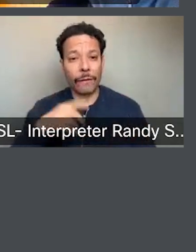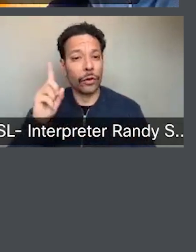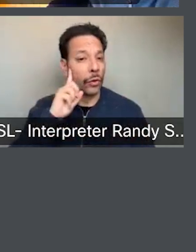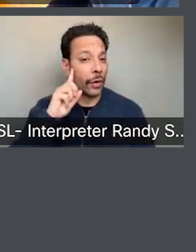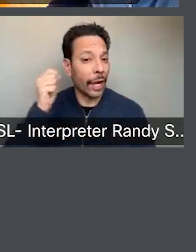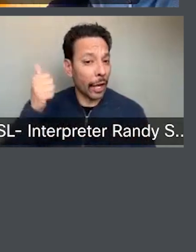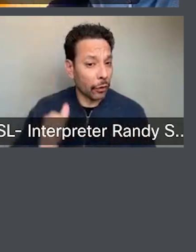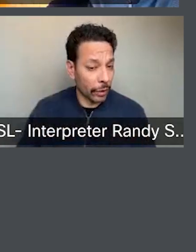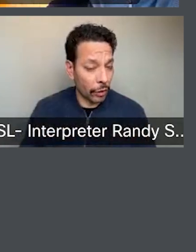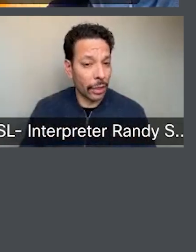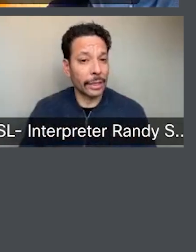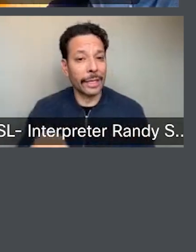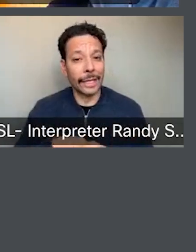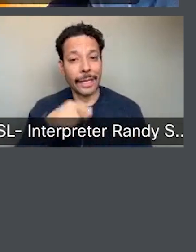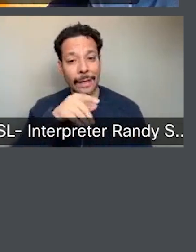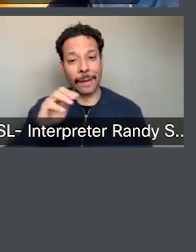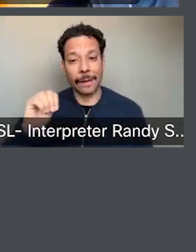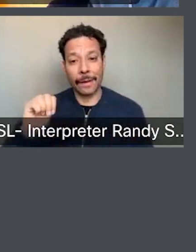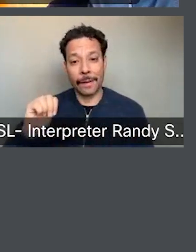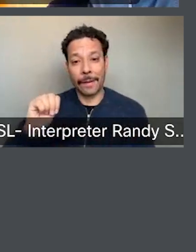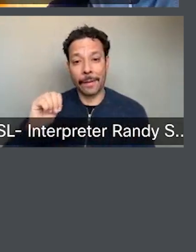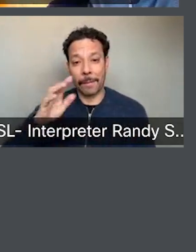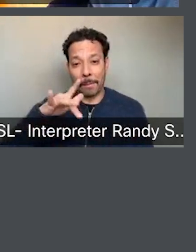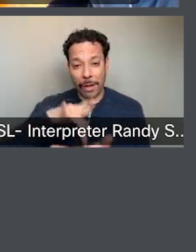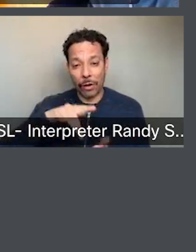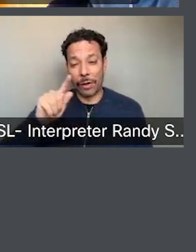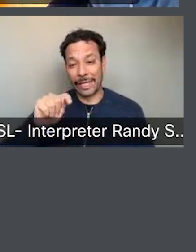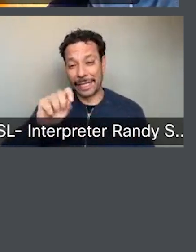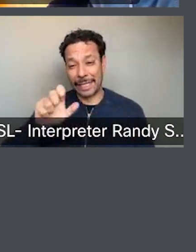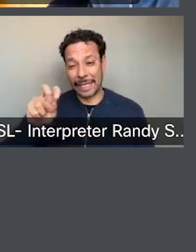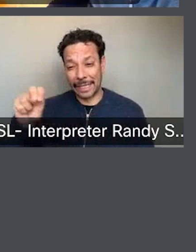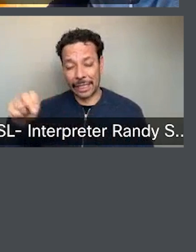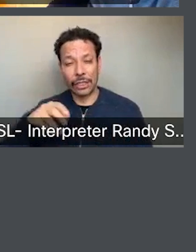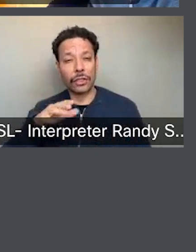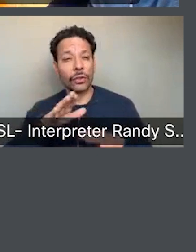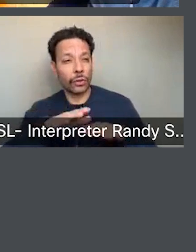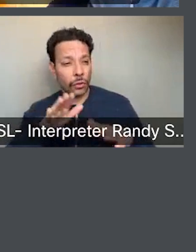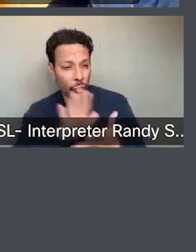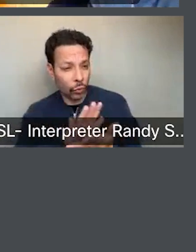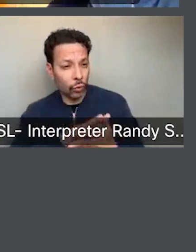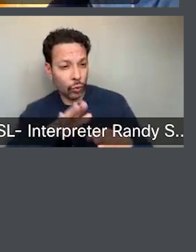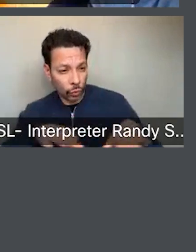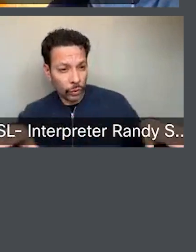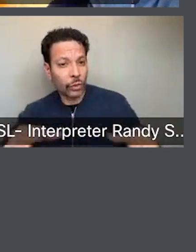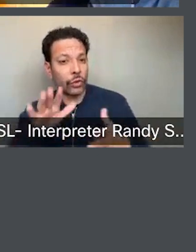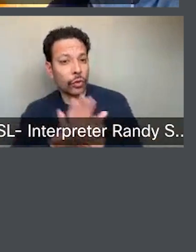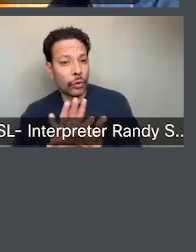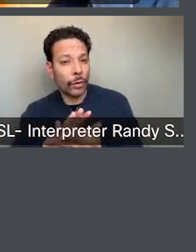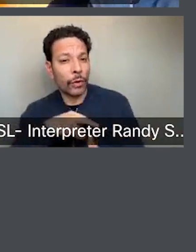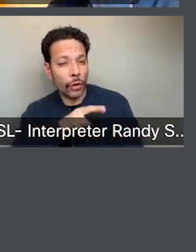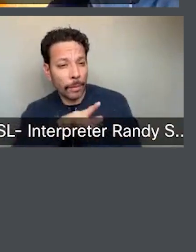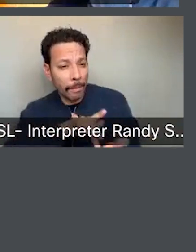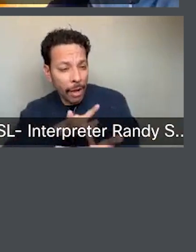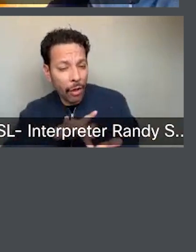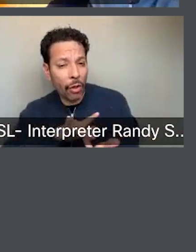Middle Tennessee. They were school-age children, and we looked at their medical and educational case history